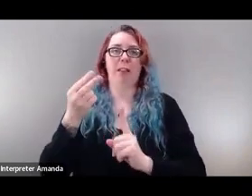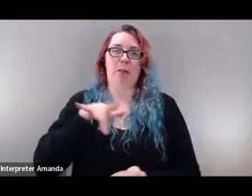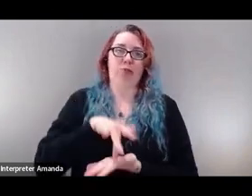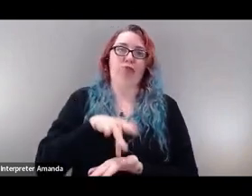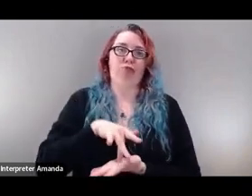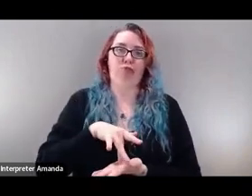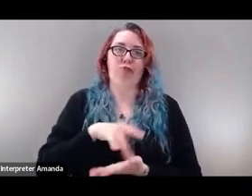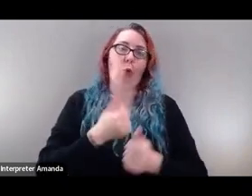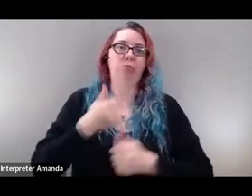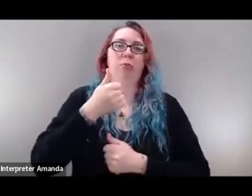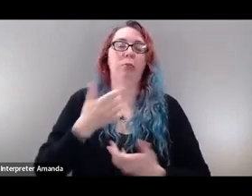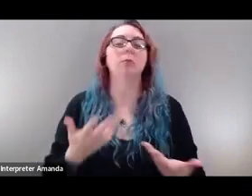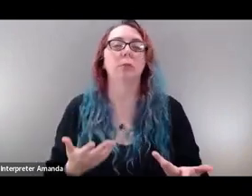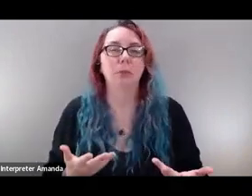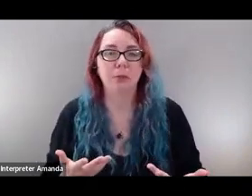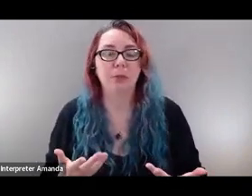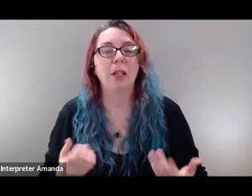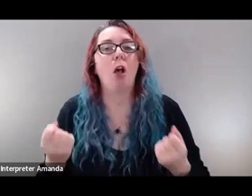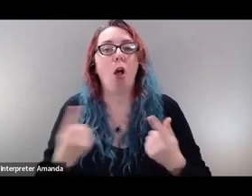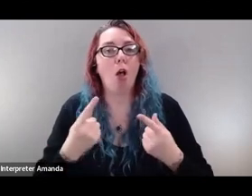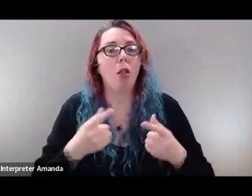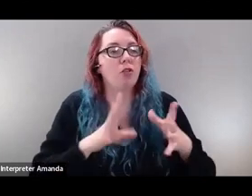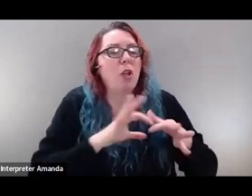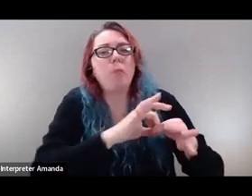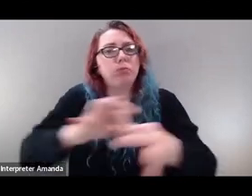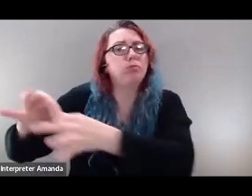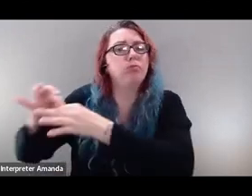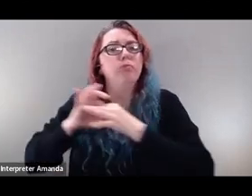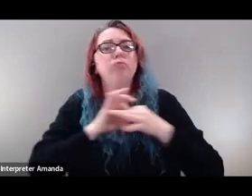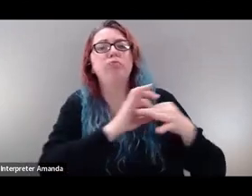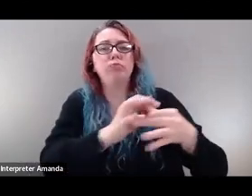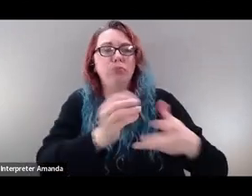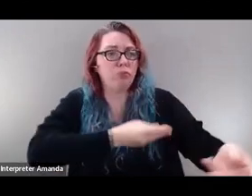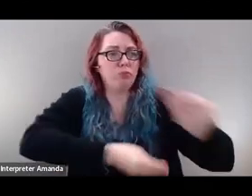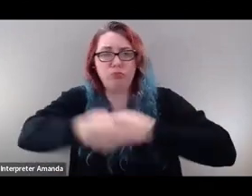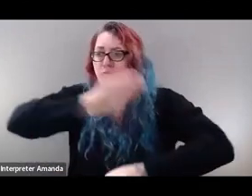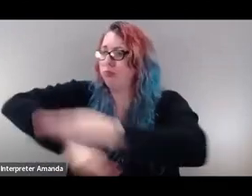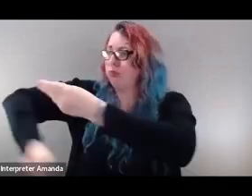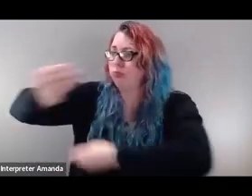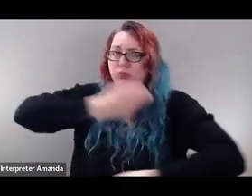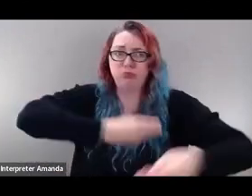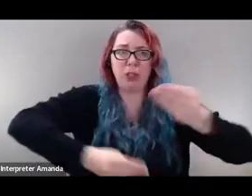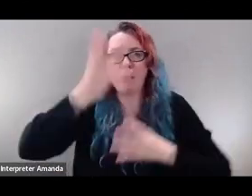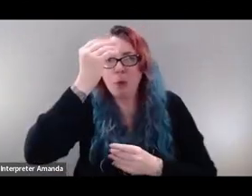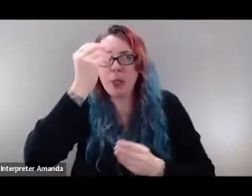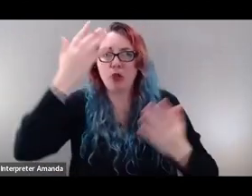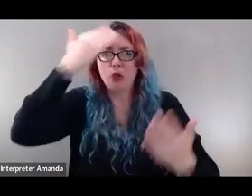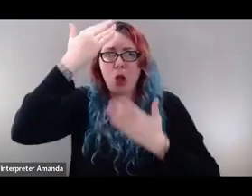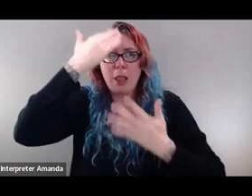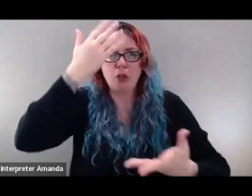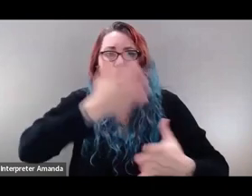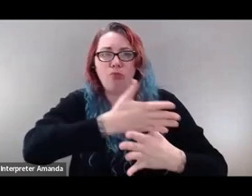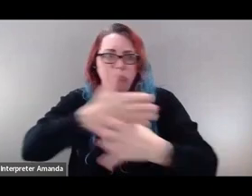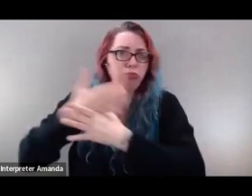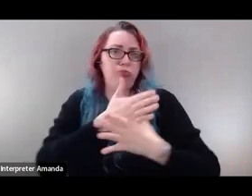the system, or the distributed groups and individuals that are part of it. Thank you. Thank you very